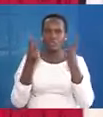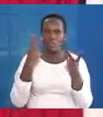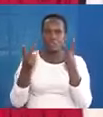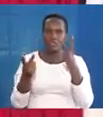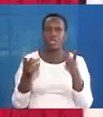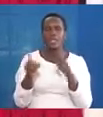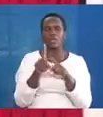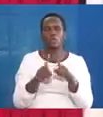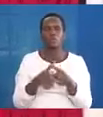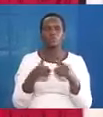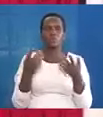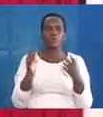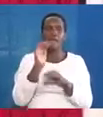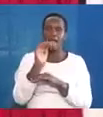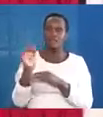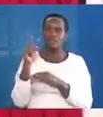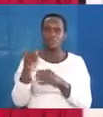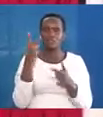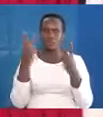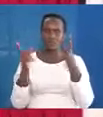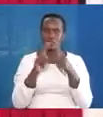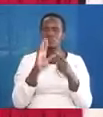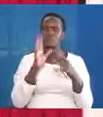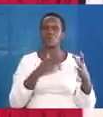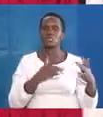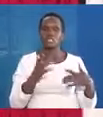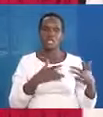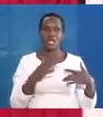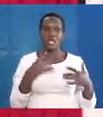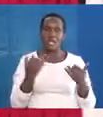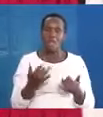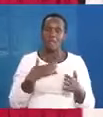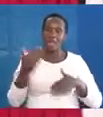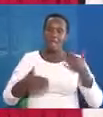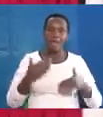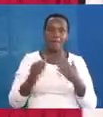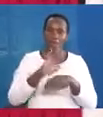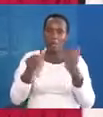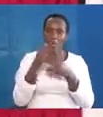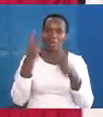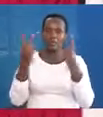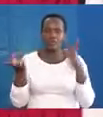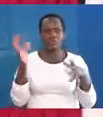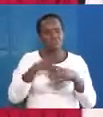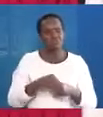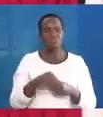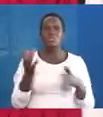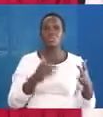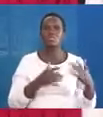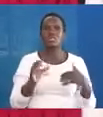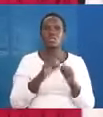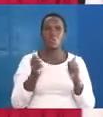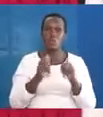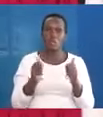be considered. And indeed, I am happy to say that these views have been considered, and I personally have met